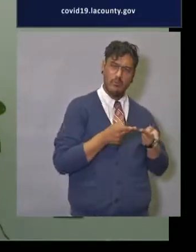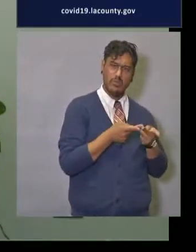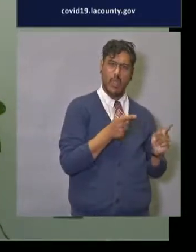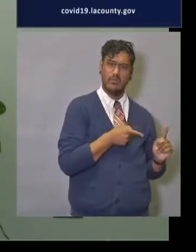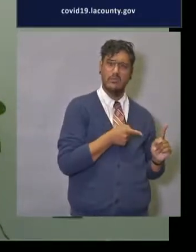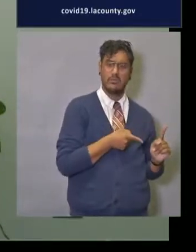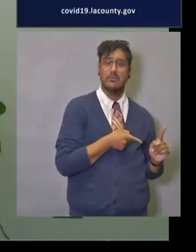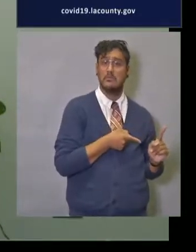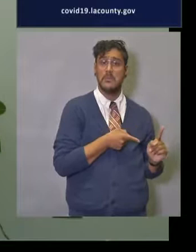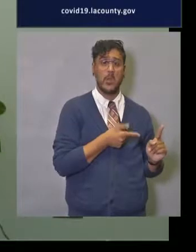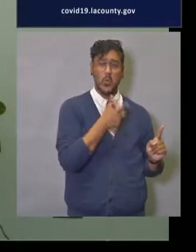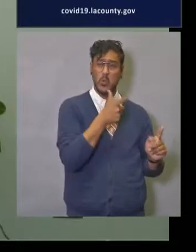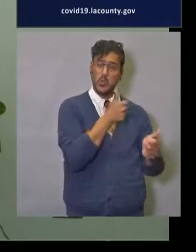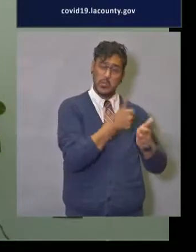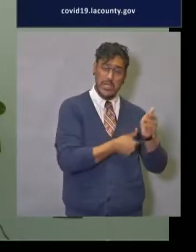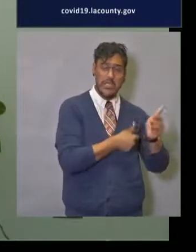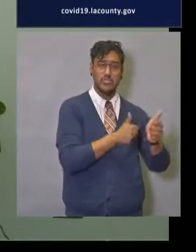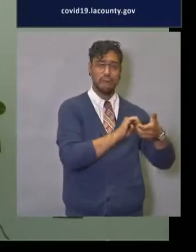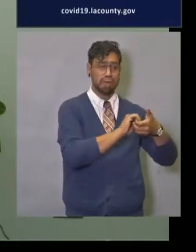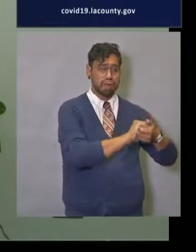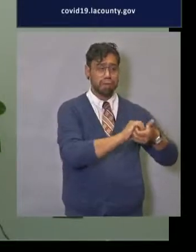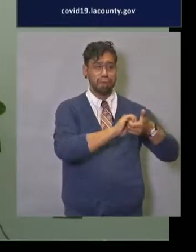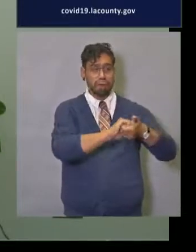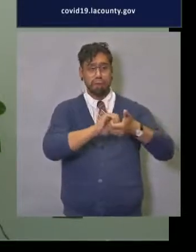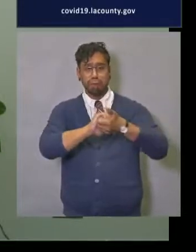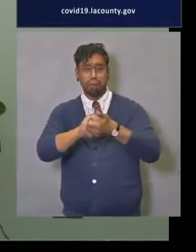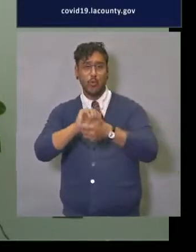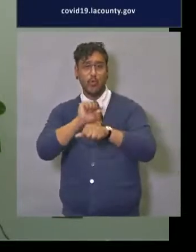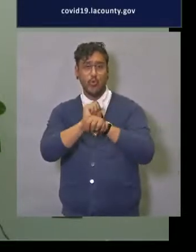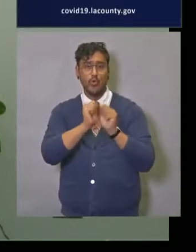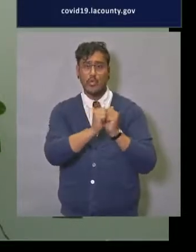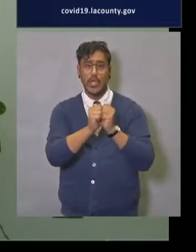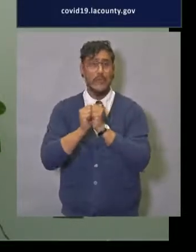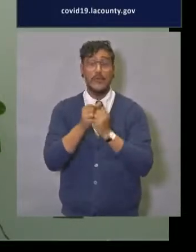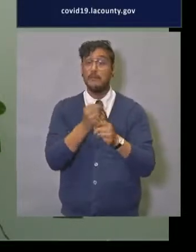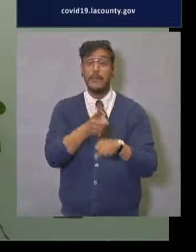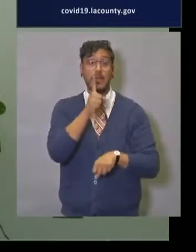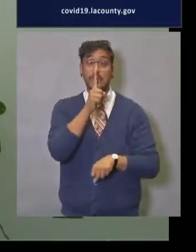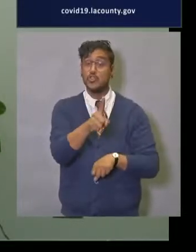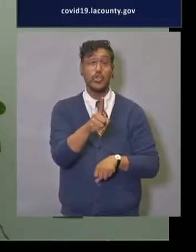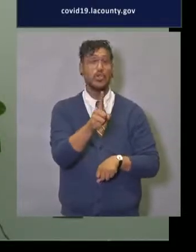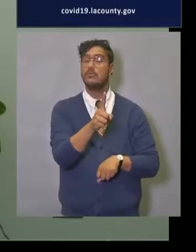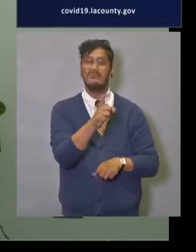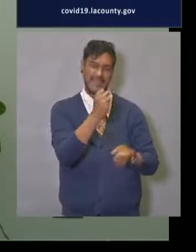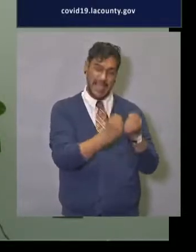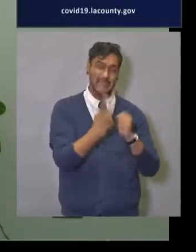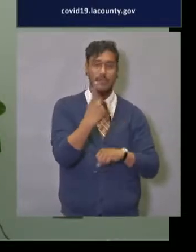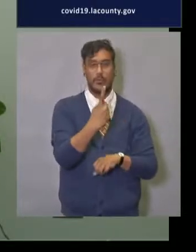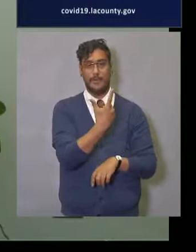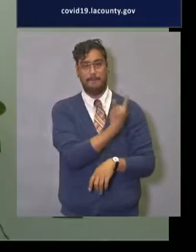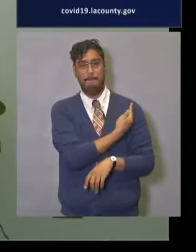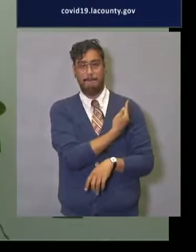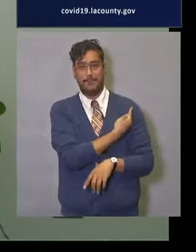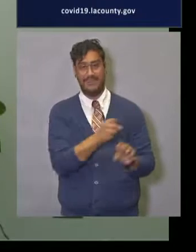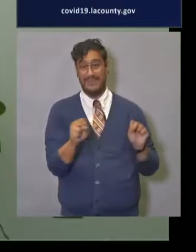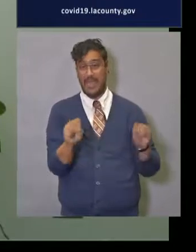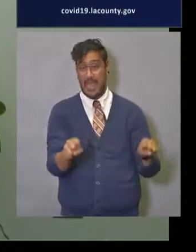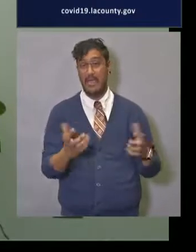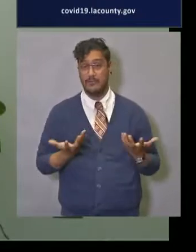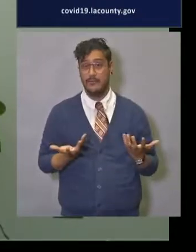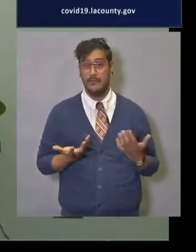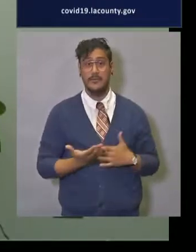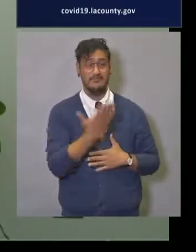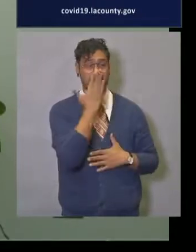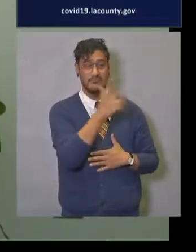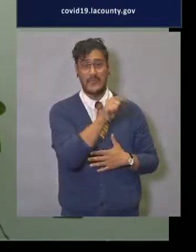closely with each of the sectors to make sure that nobody's getting left out. I want to also note and thank the LA